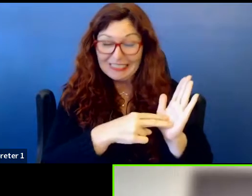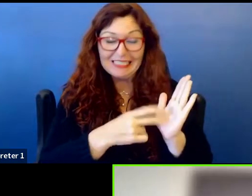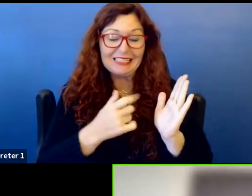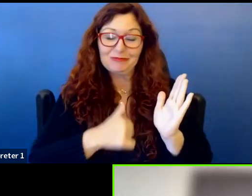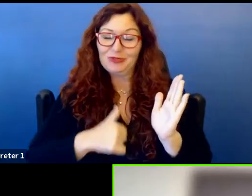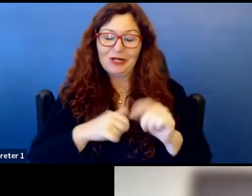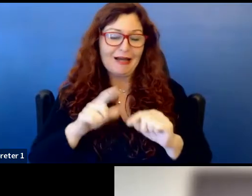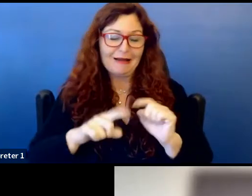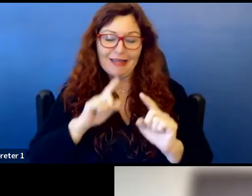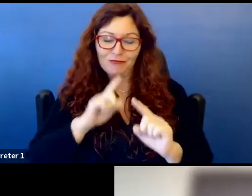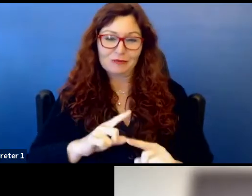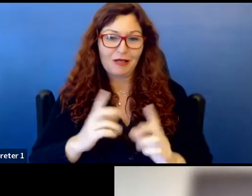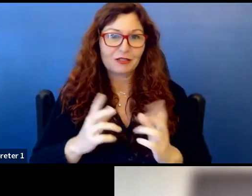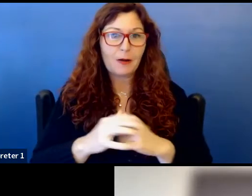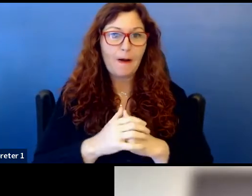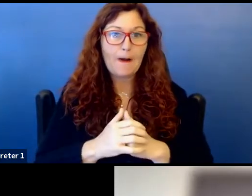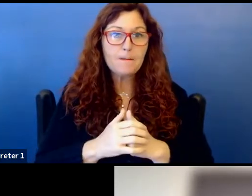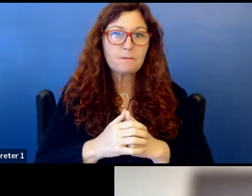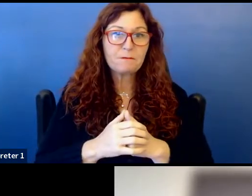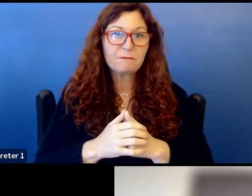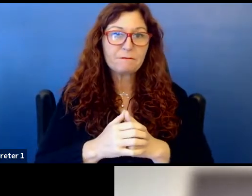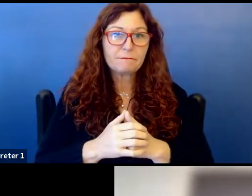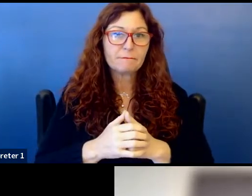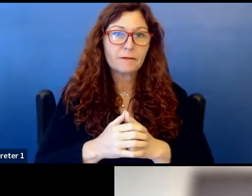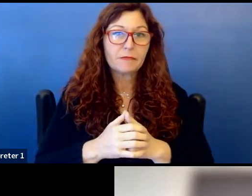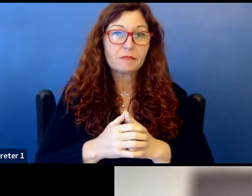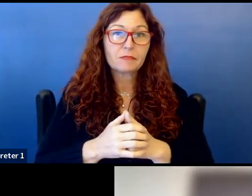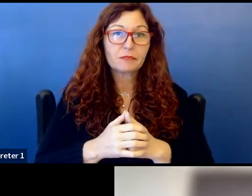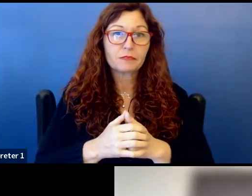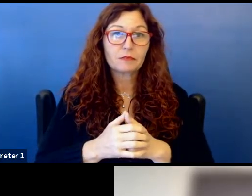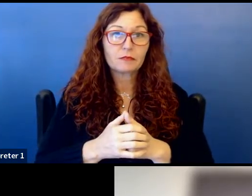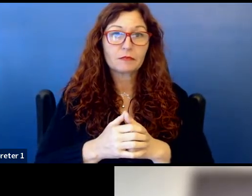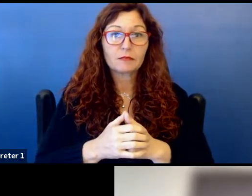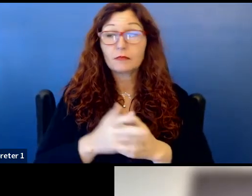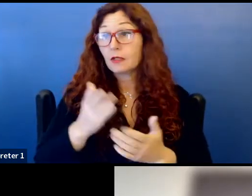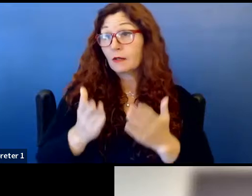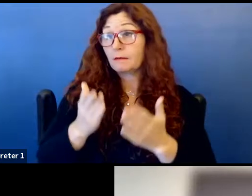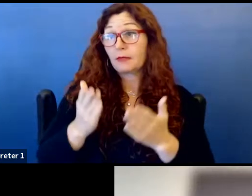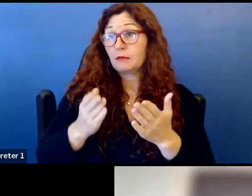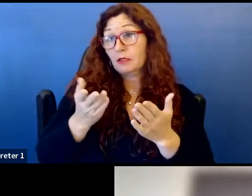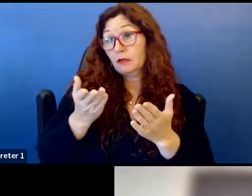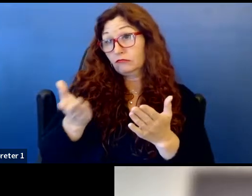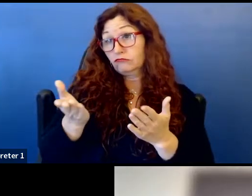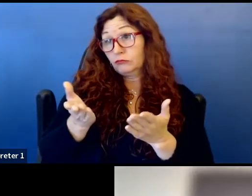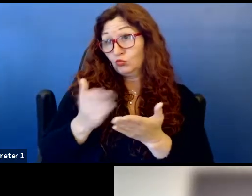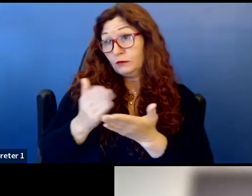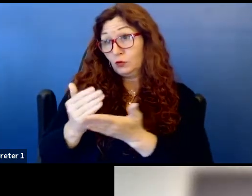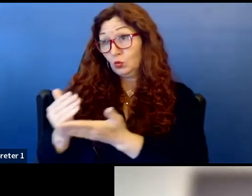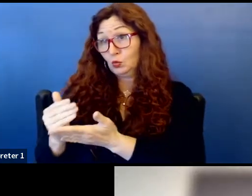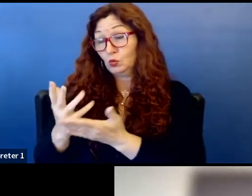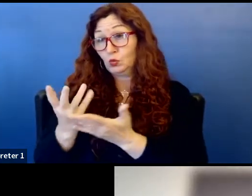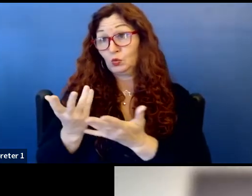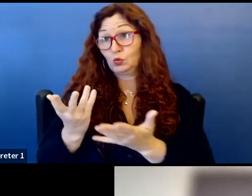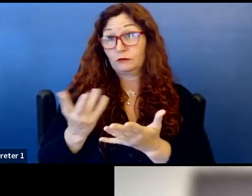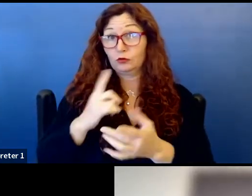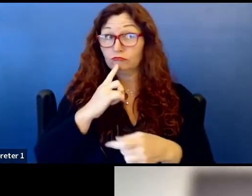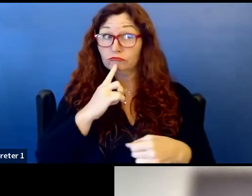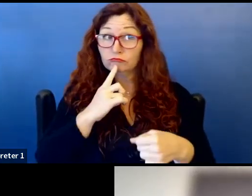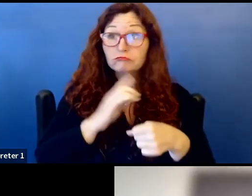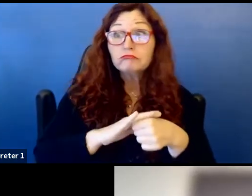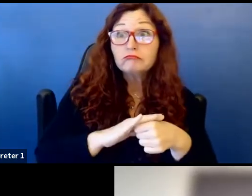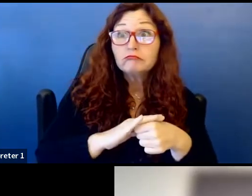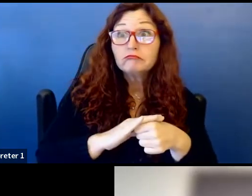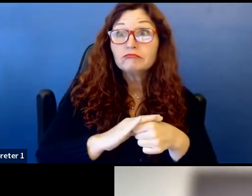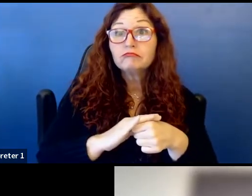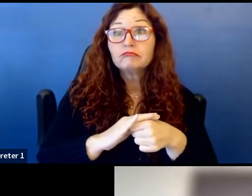to that well might be something to go take a look at because um you know if you make a commitment there's something that people can